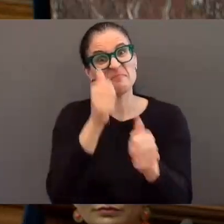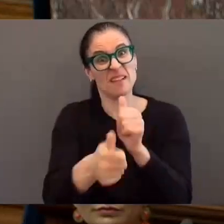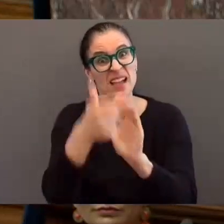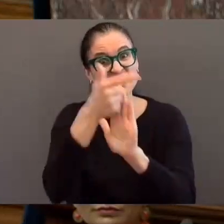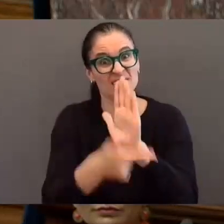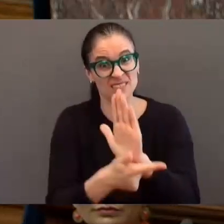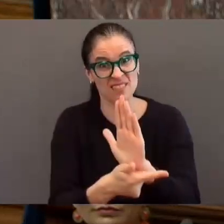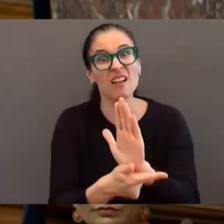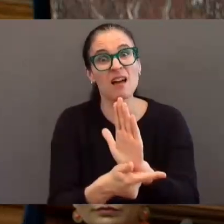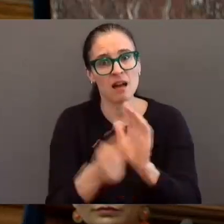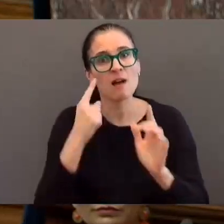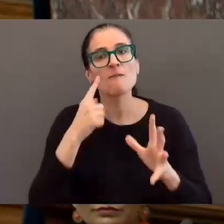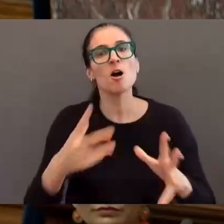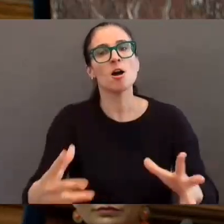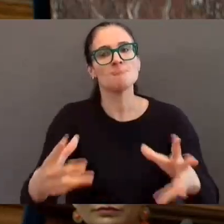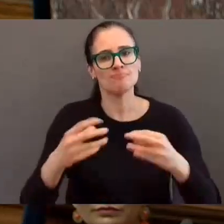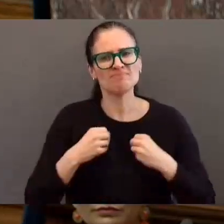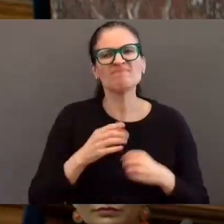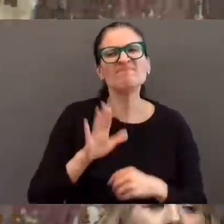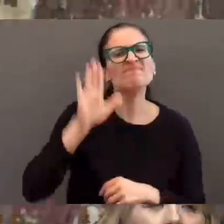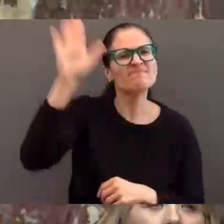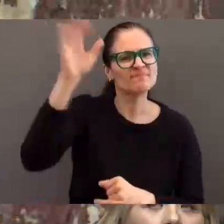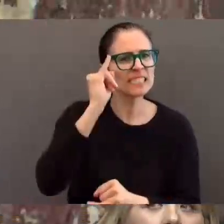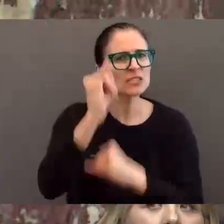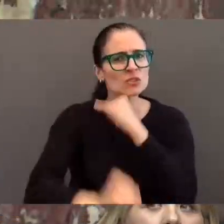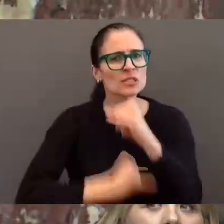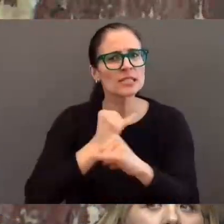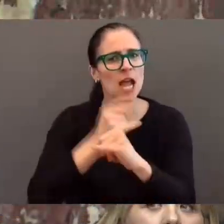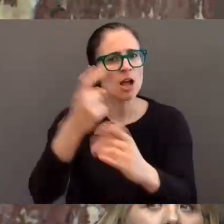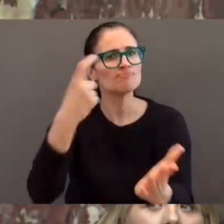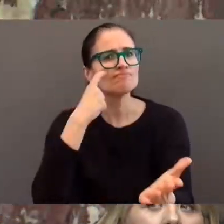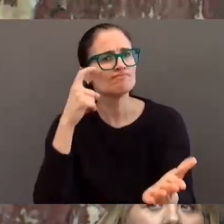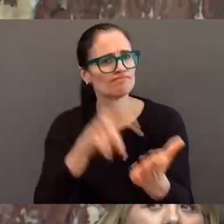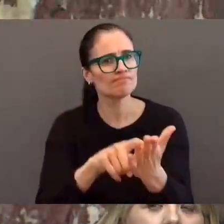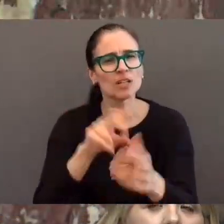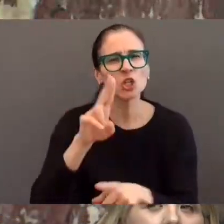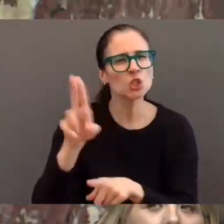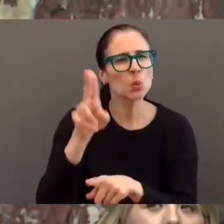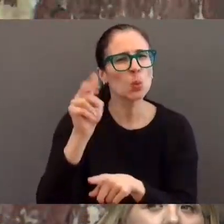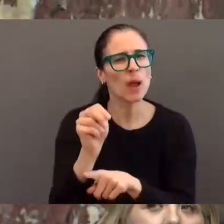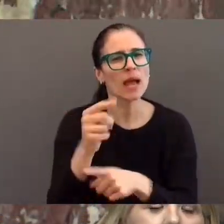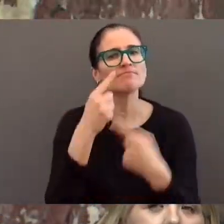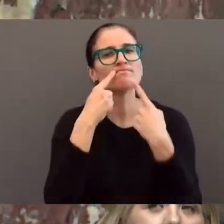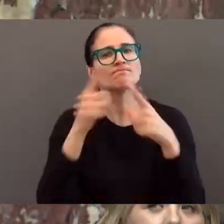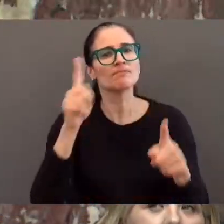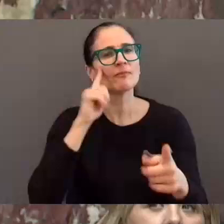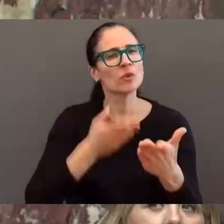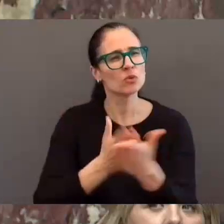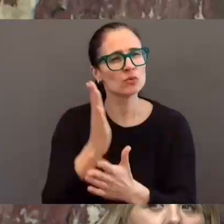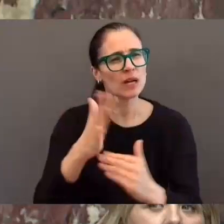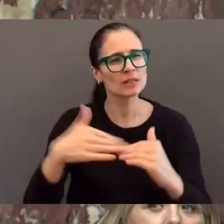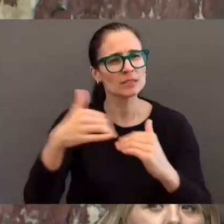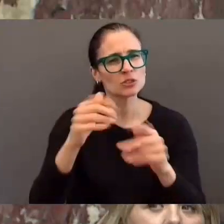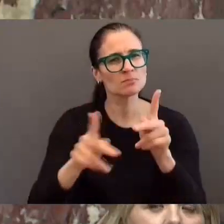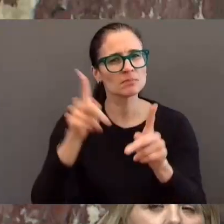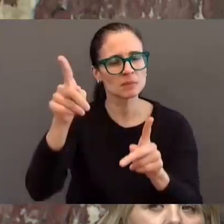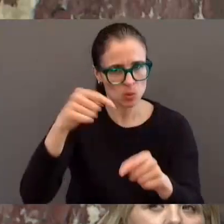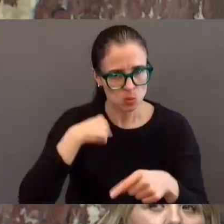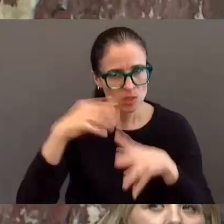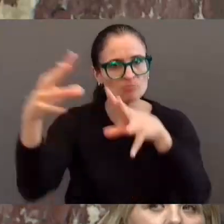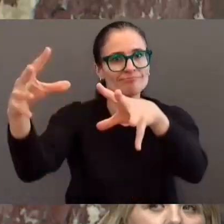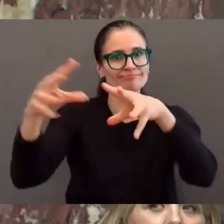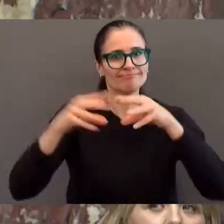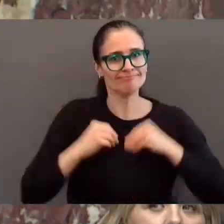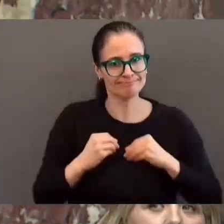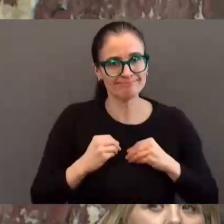UN Declaration on the Rights of Indigenous People. These are, as articulated by the UN, the minimum standards for the